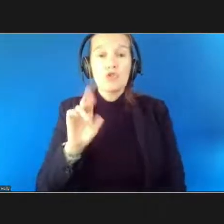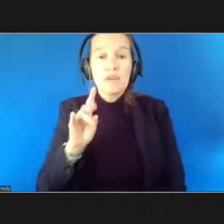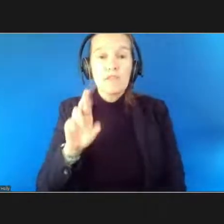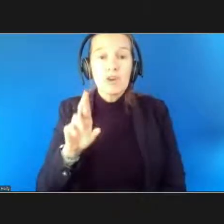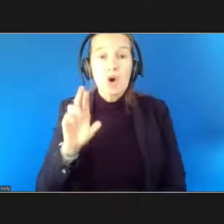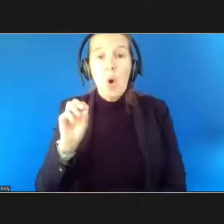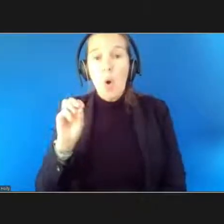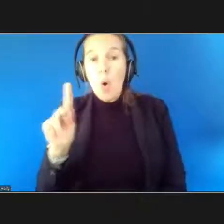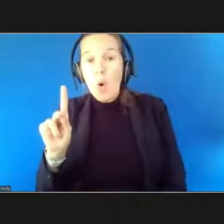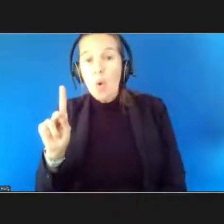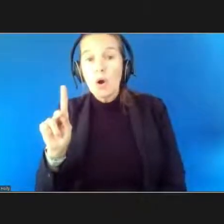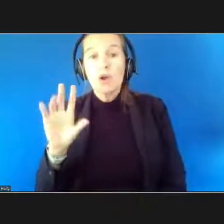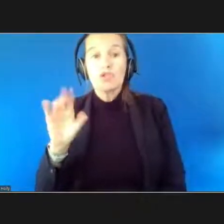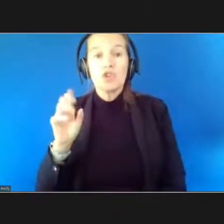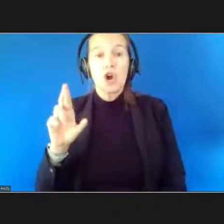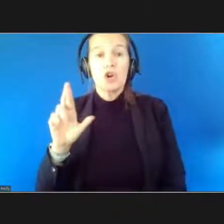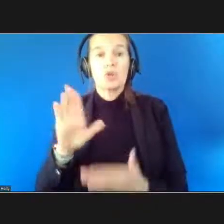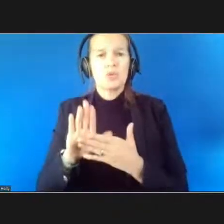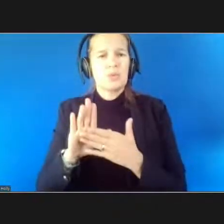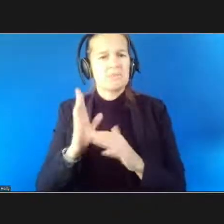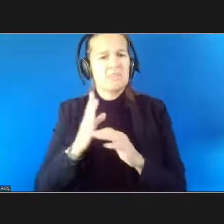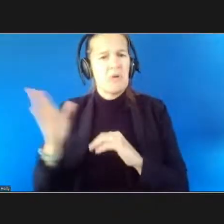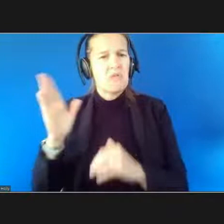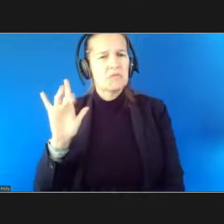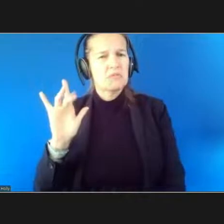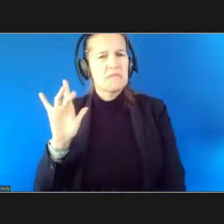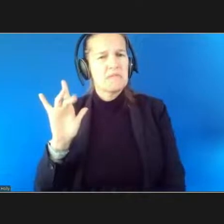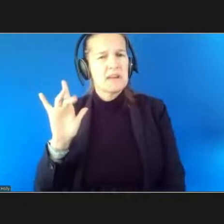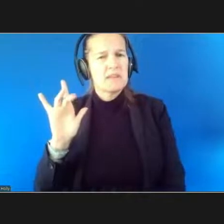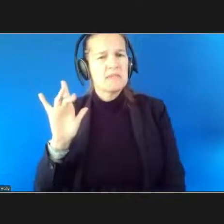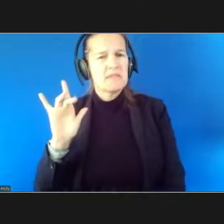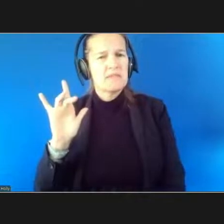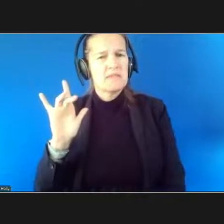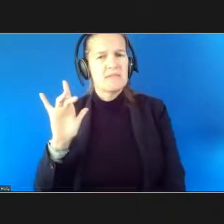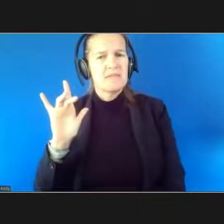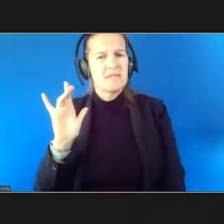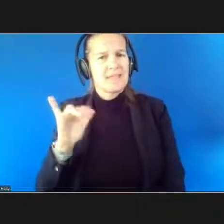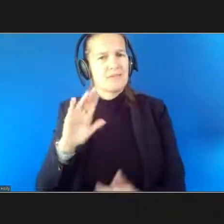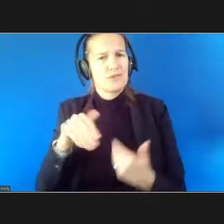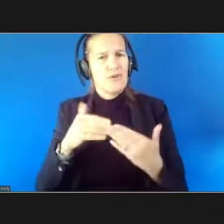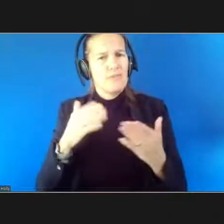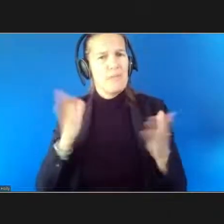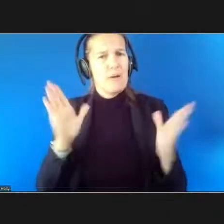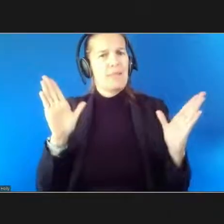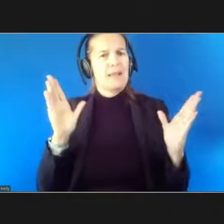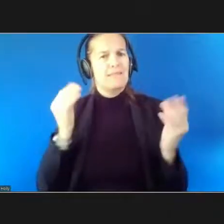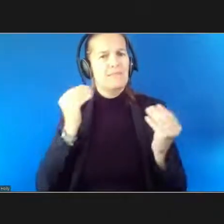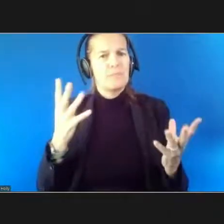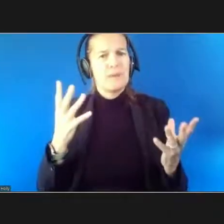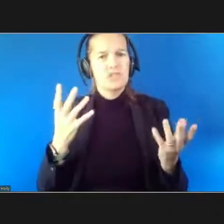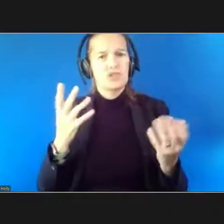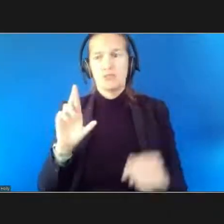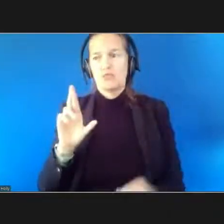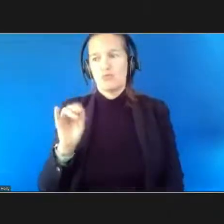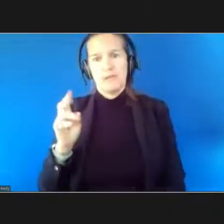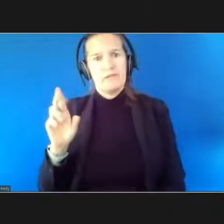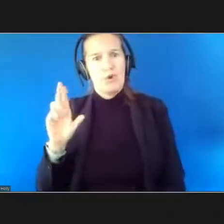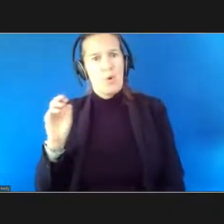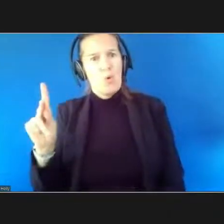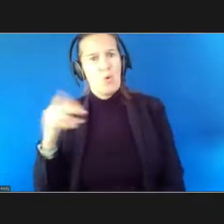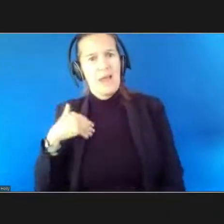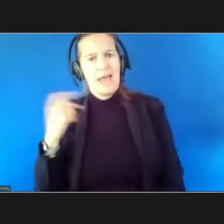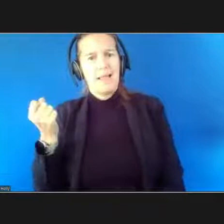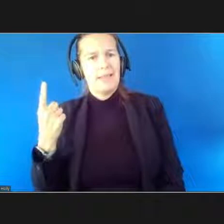another, it was over 25, and that's all, you know, public information. River Oak, I believe, had 11 in